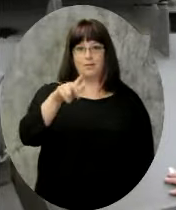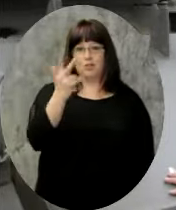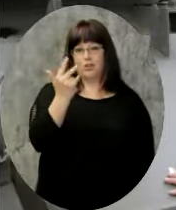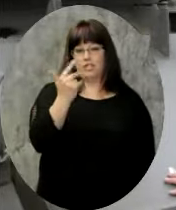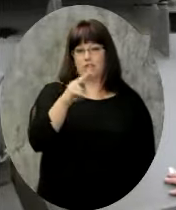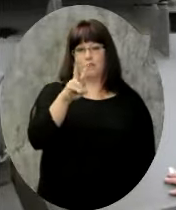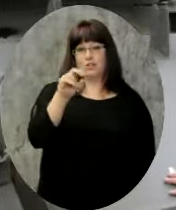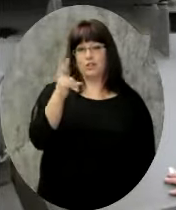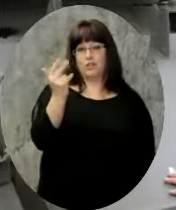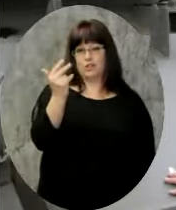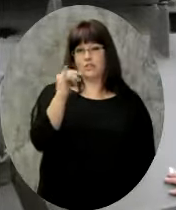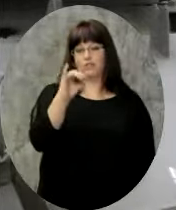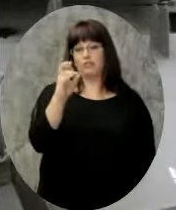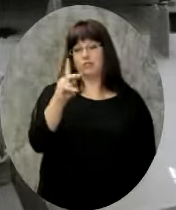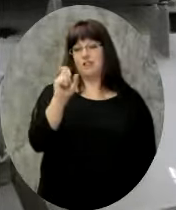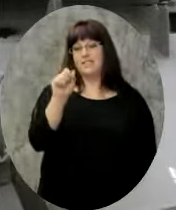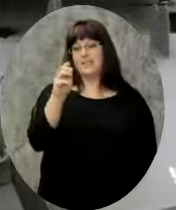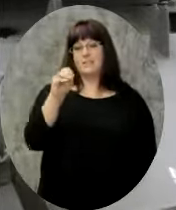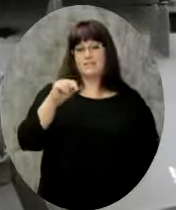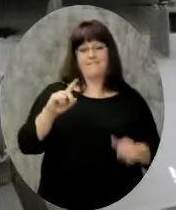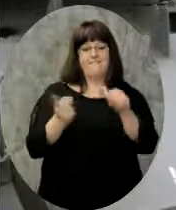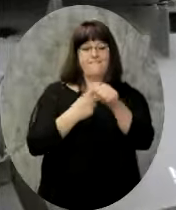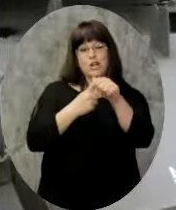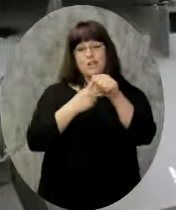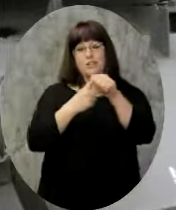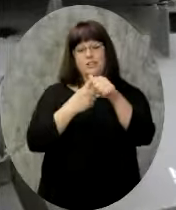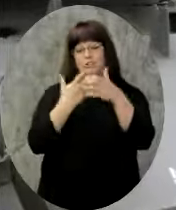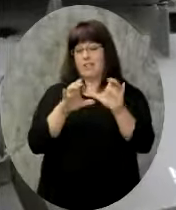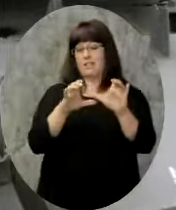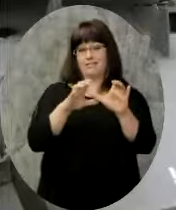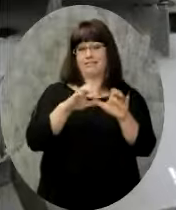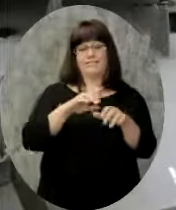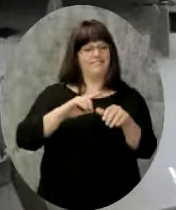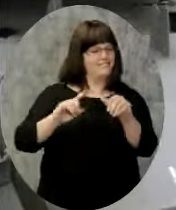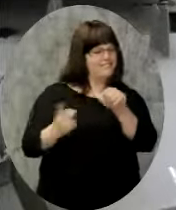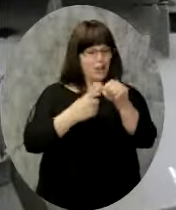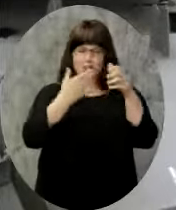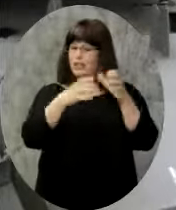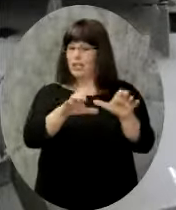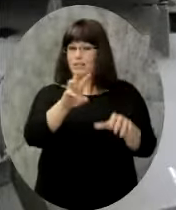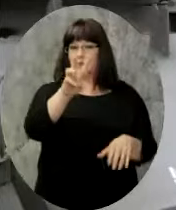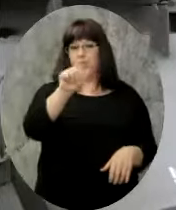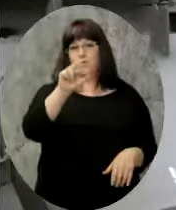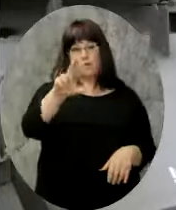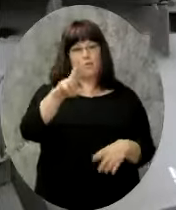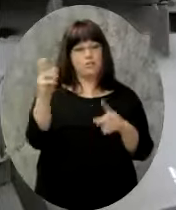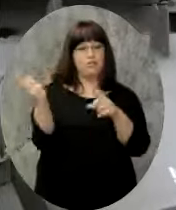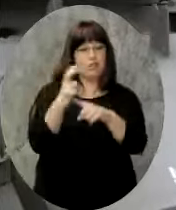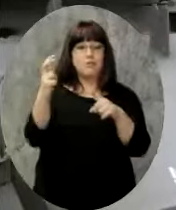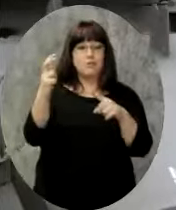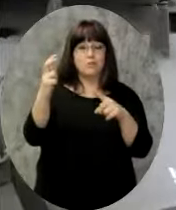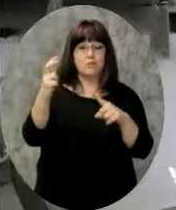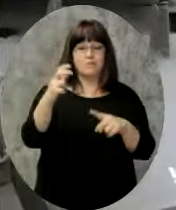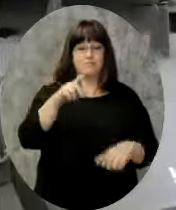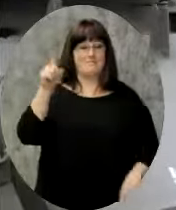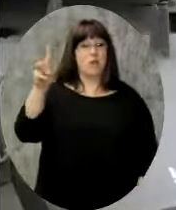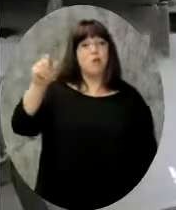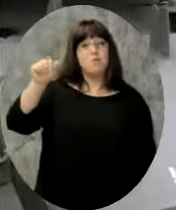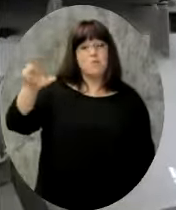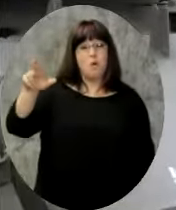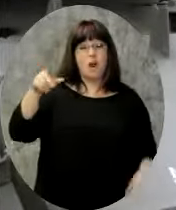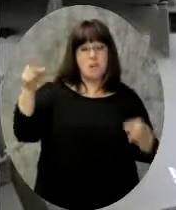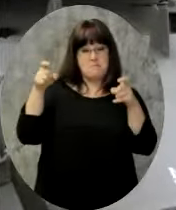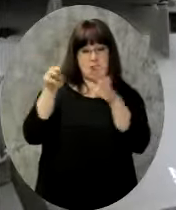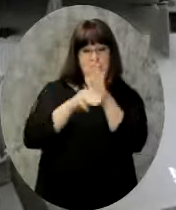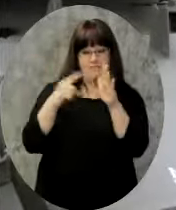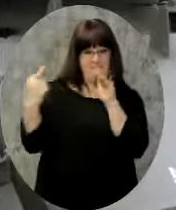April 13, 2013, Jock Sampson gets his very first chance at WAR Championship. And does WAR